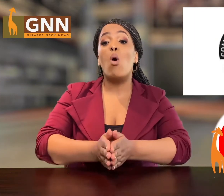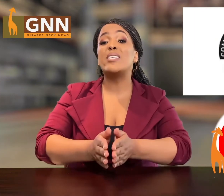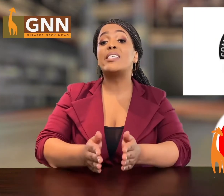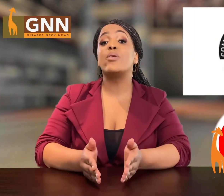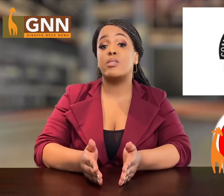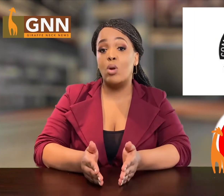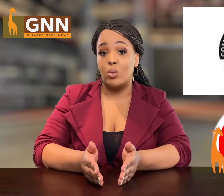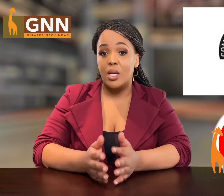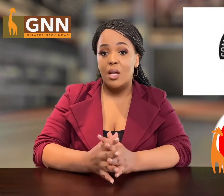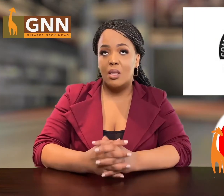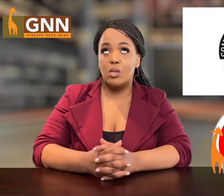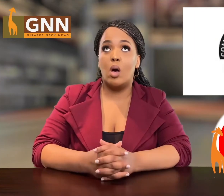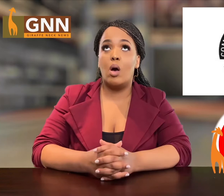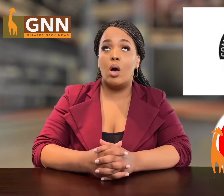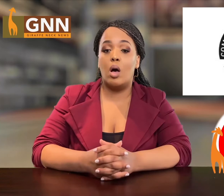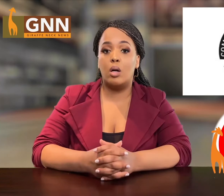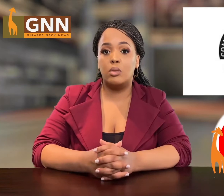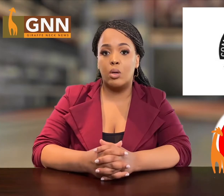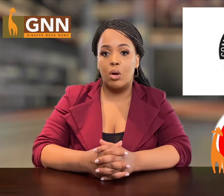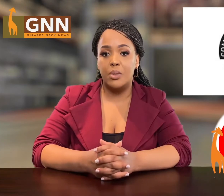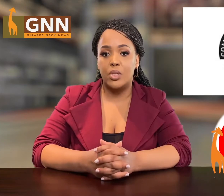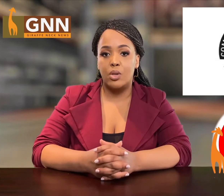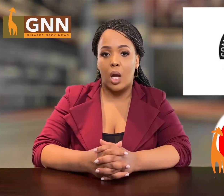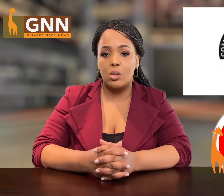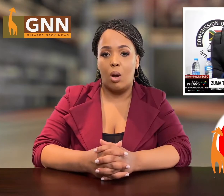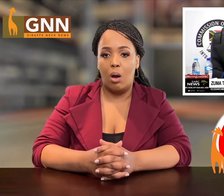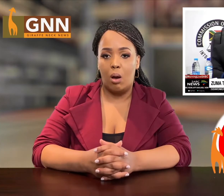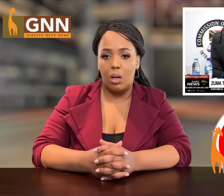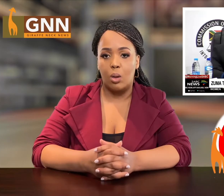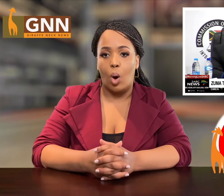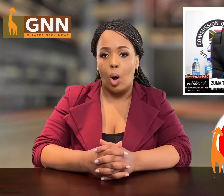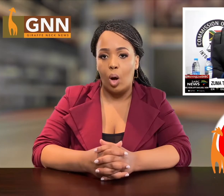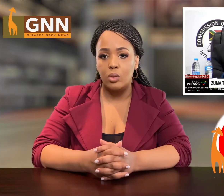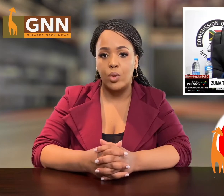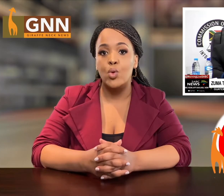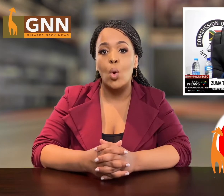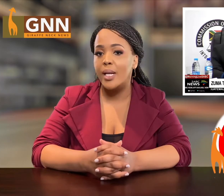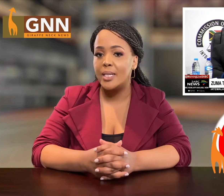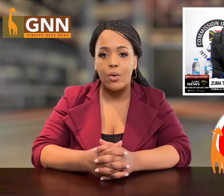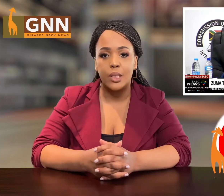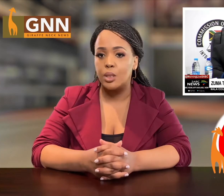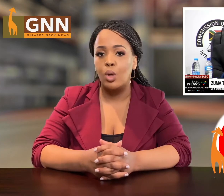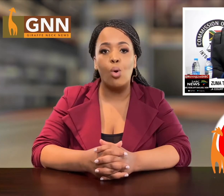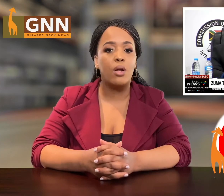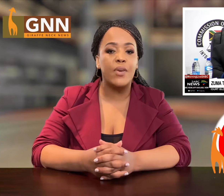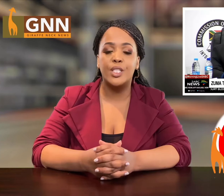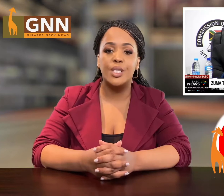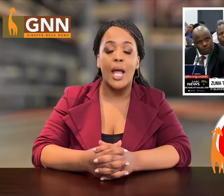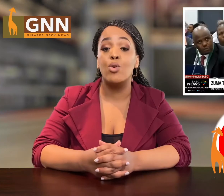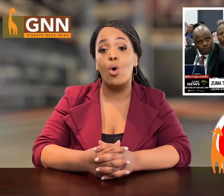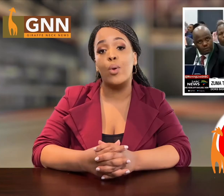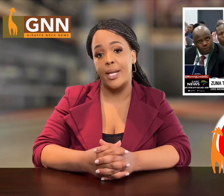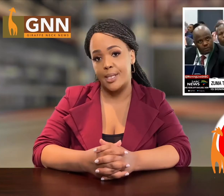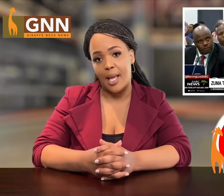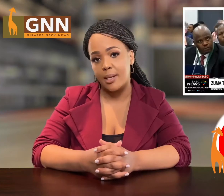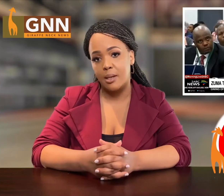On a more serious note, the Zondo Commission grinds on and on with no clear direction, no convictions,